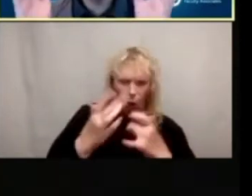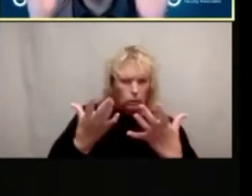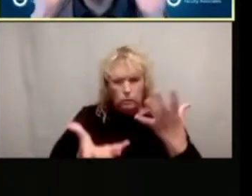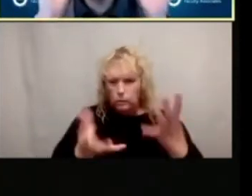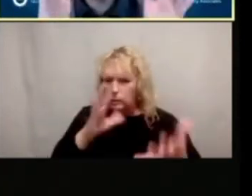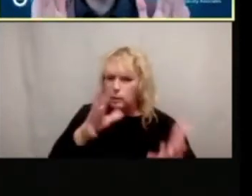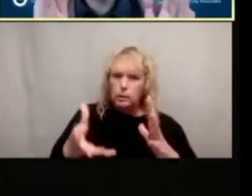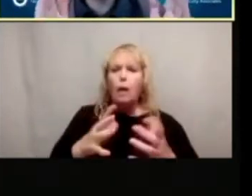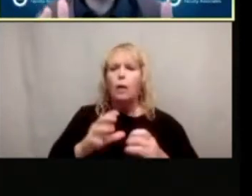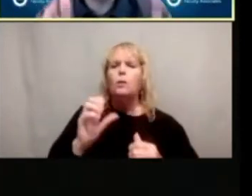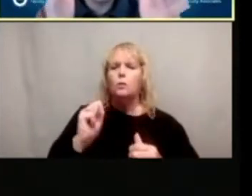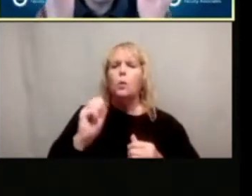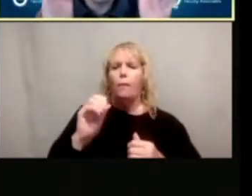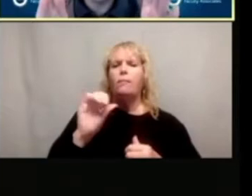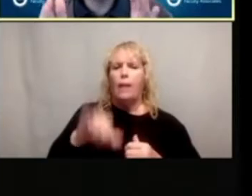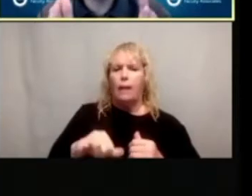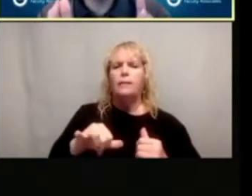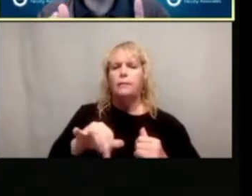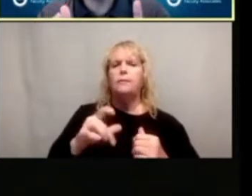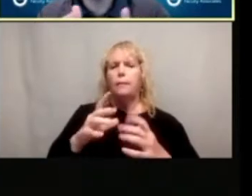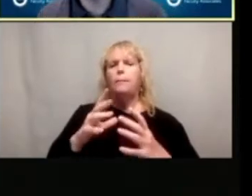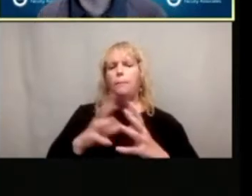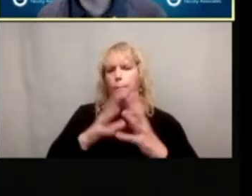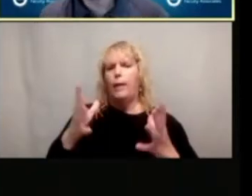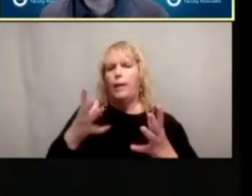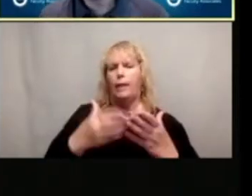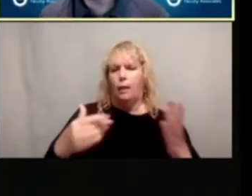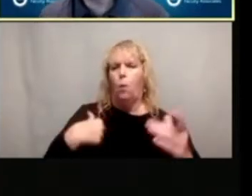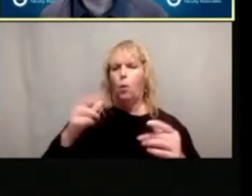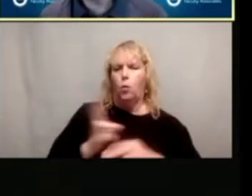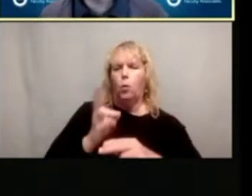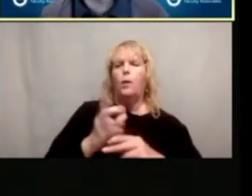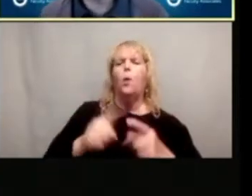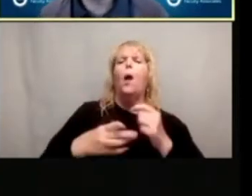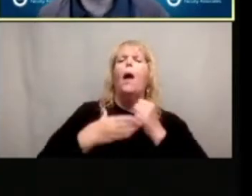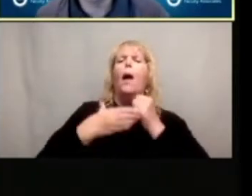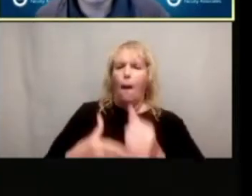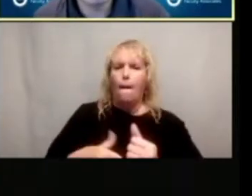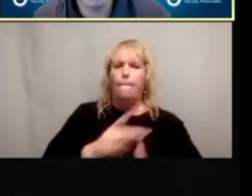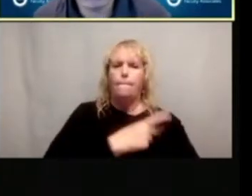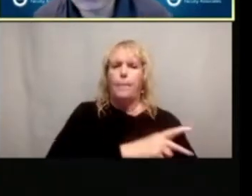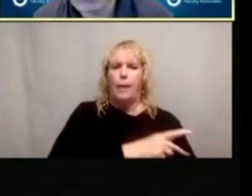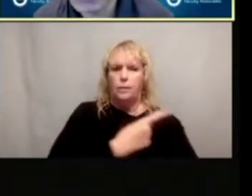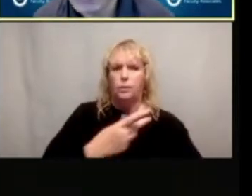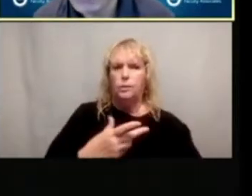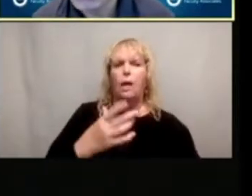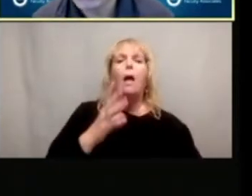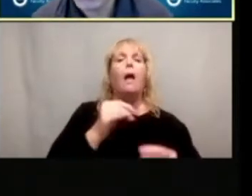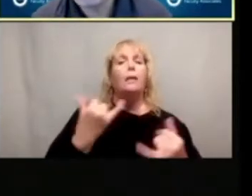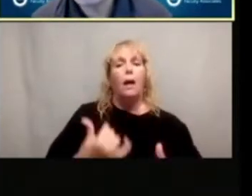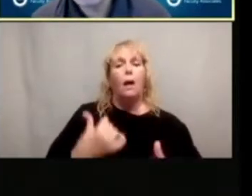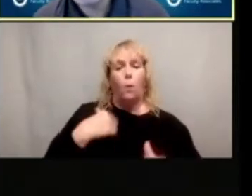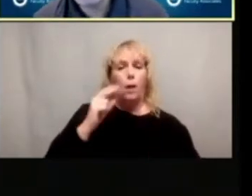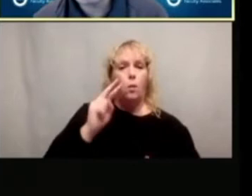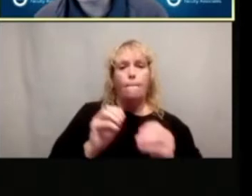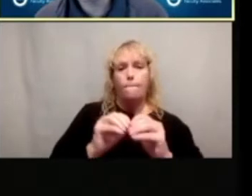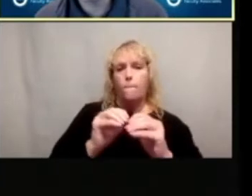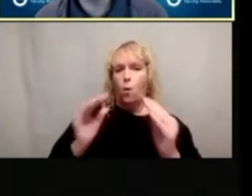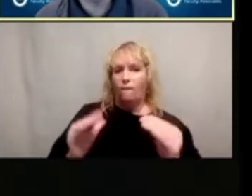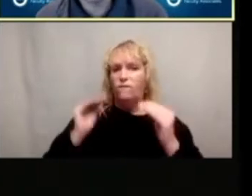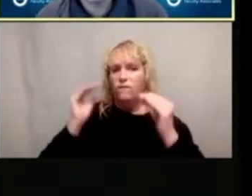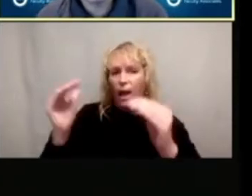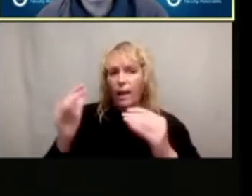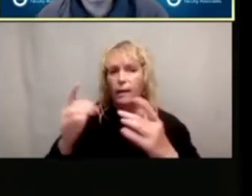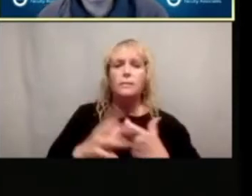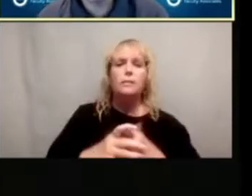think is like the very, very bottom, where can we help patients? And then we move into kind of more advanced features. So adding contacts,